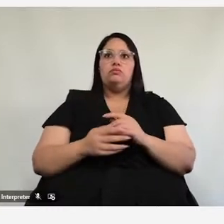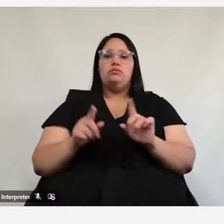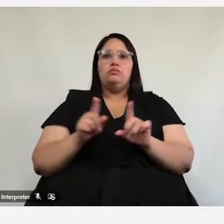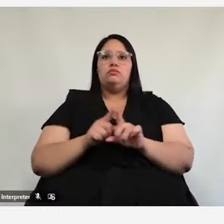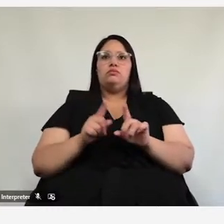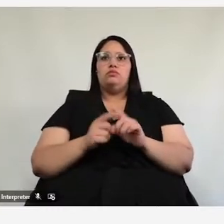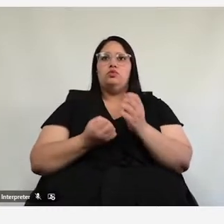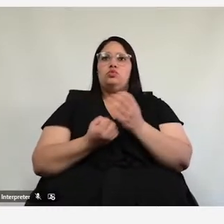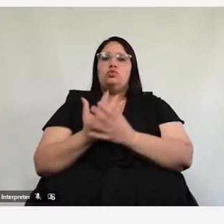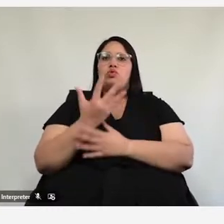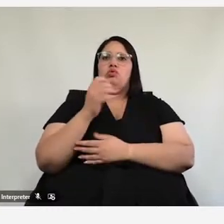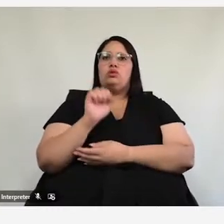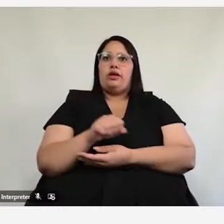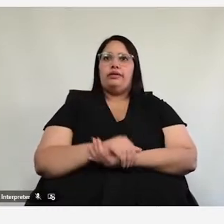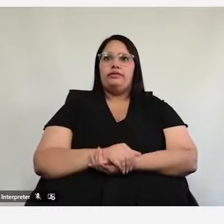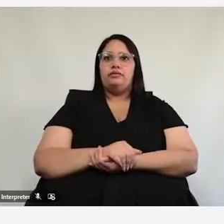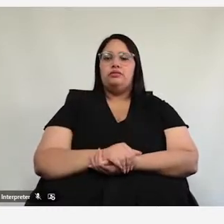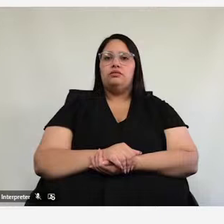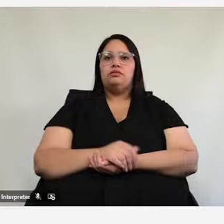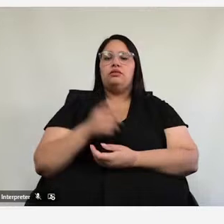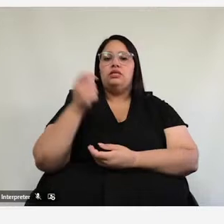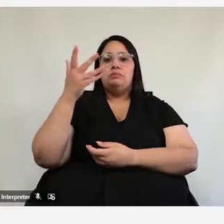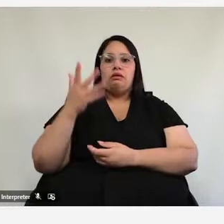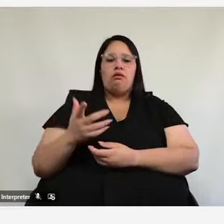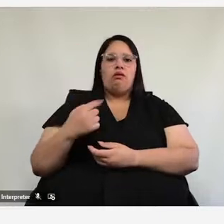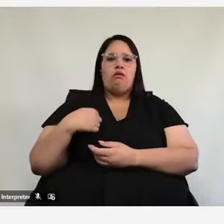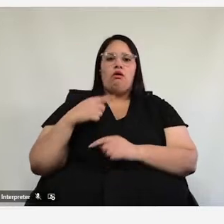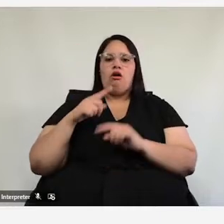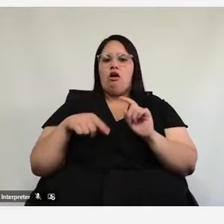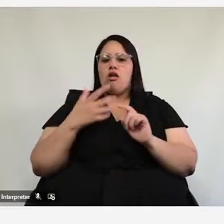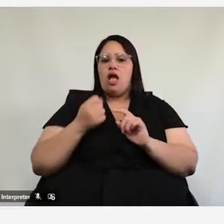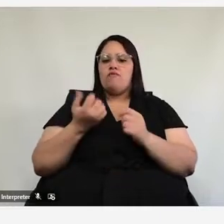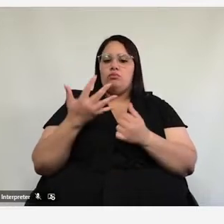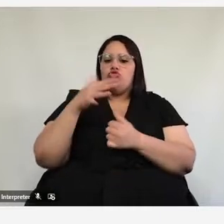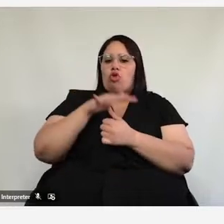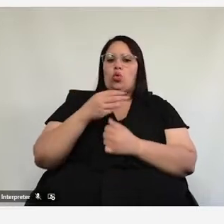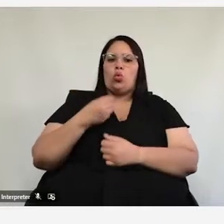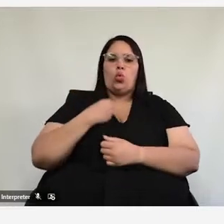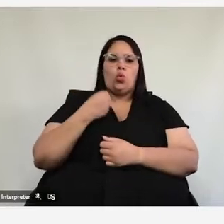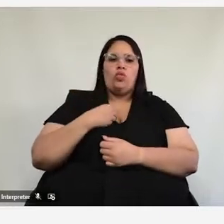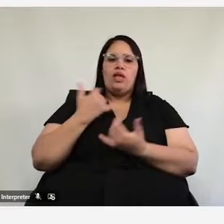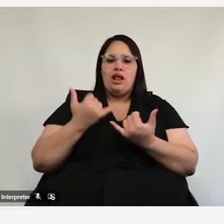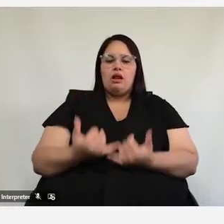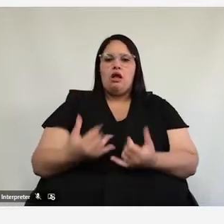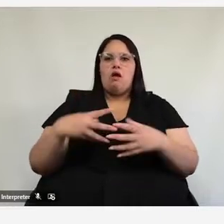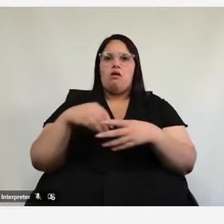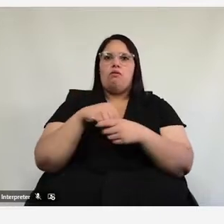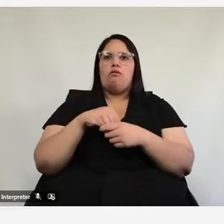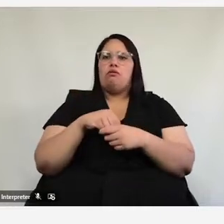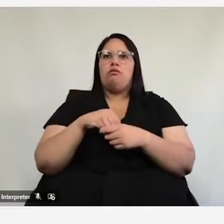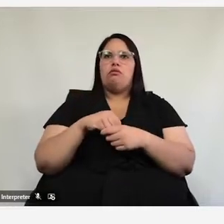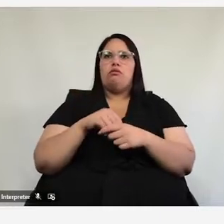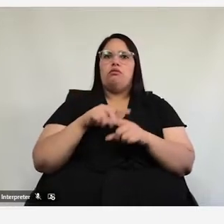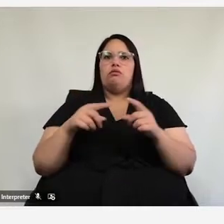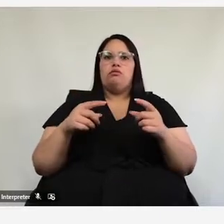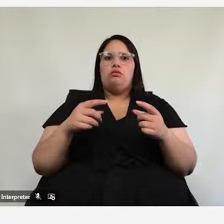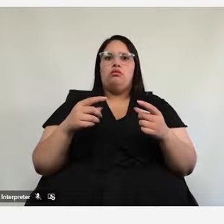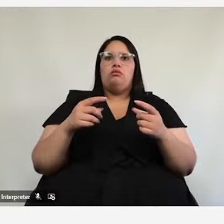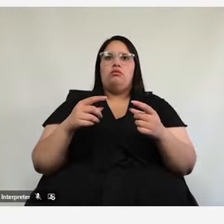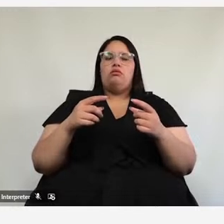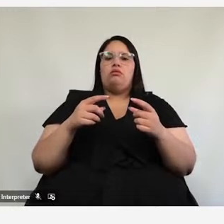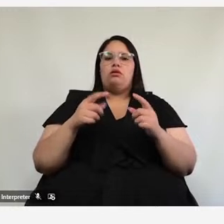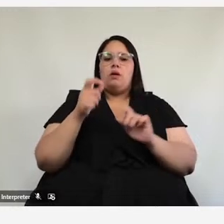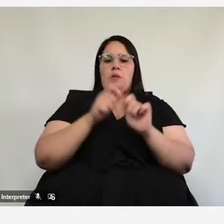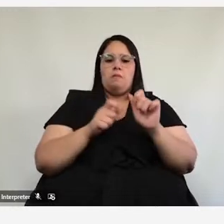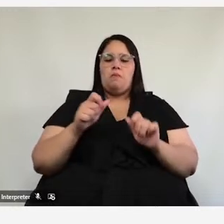prosperity. Somlomo, we cannot have the majority of our youth as social relief of distress grant